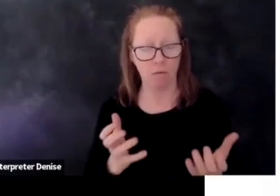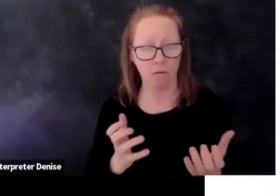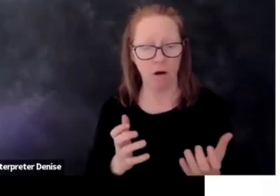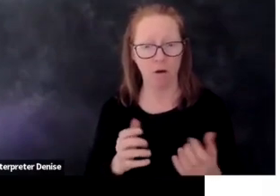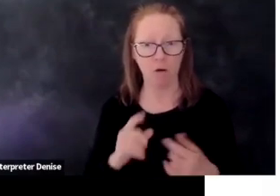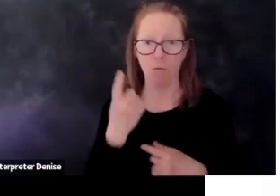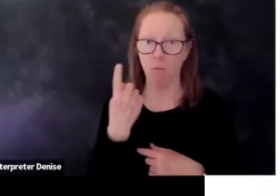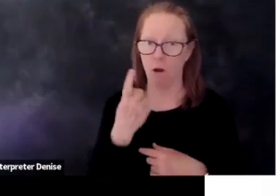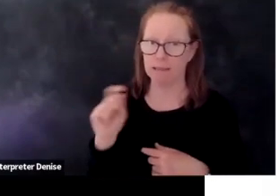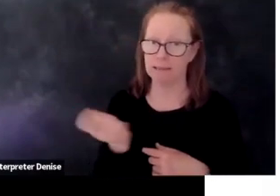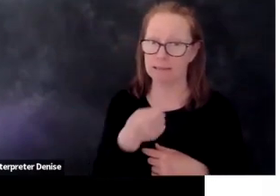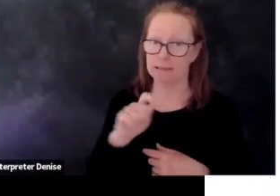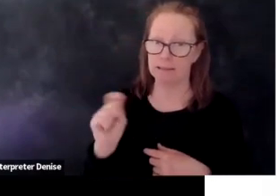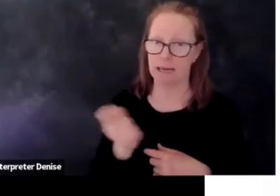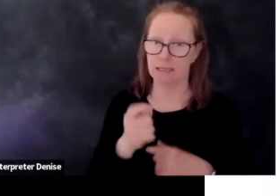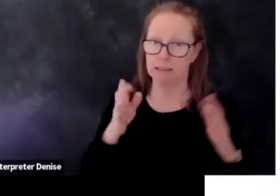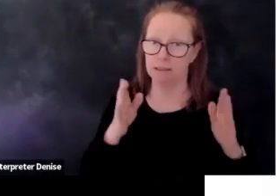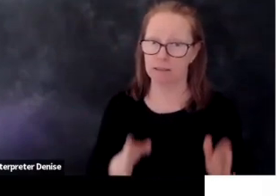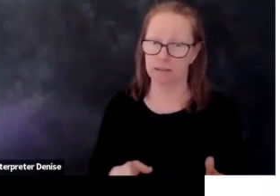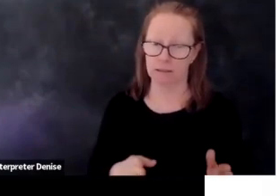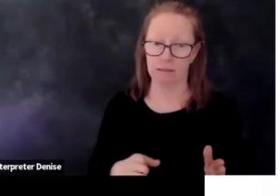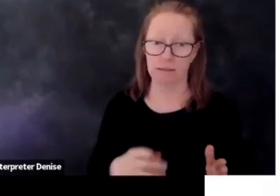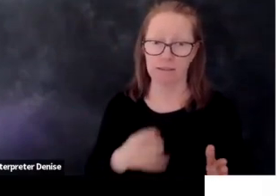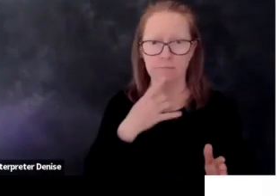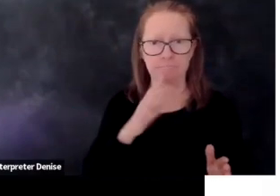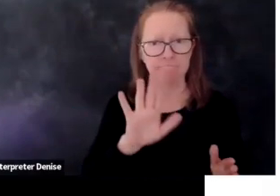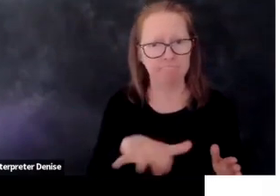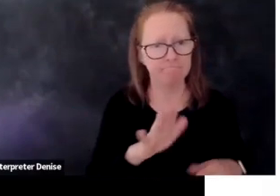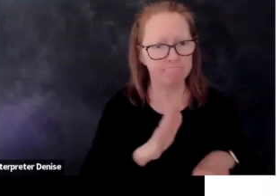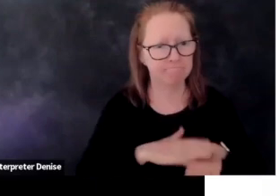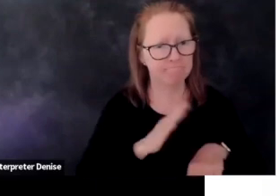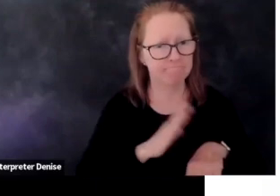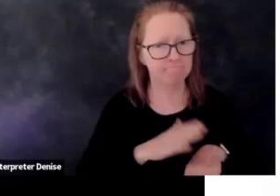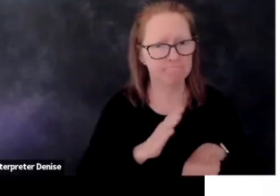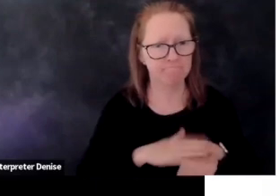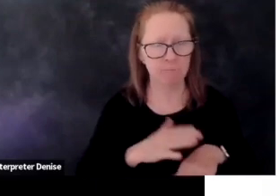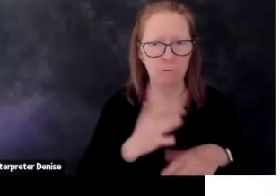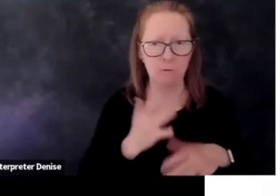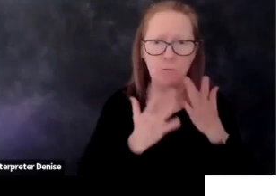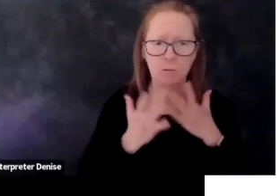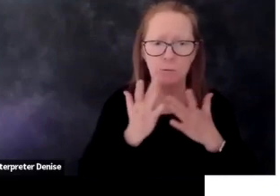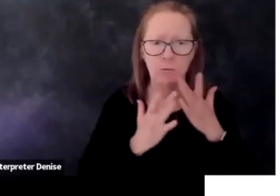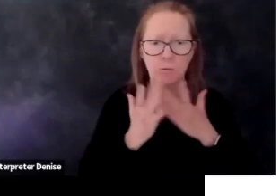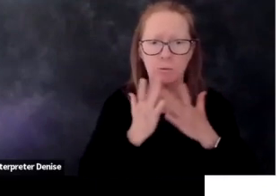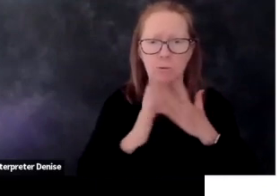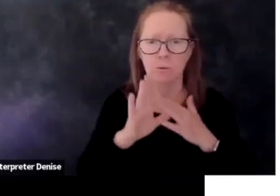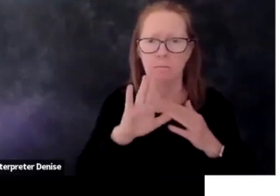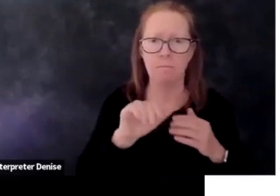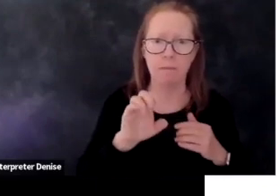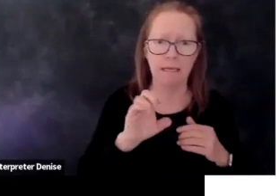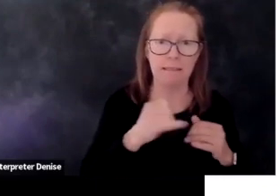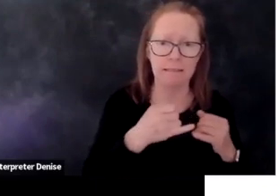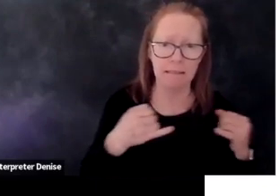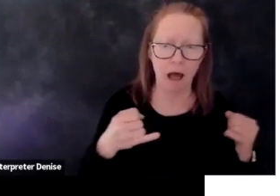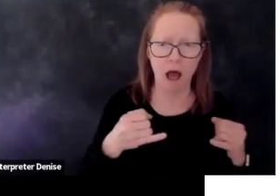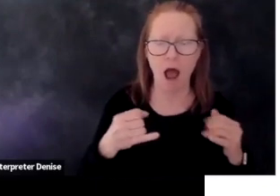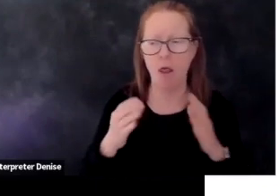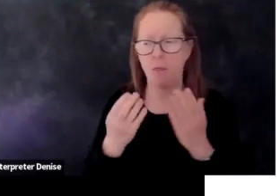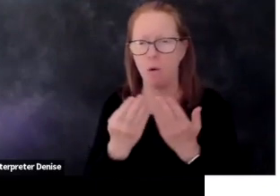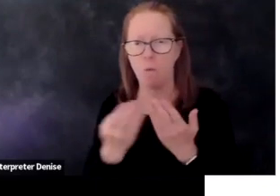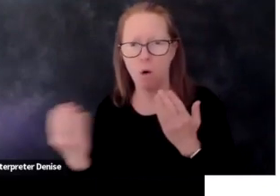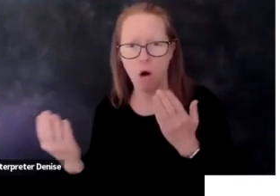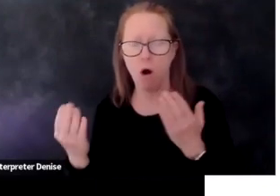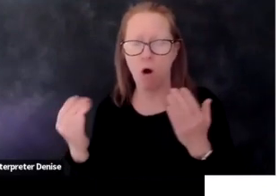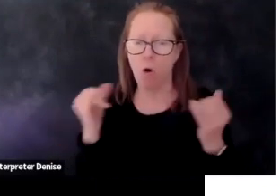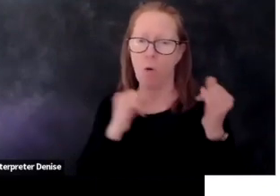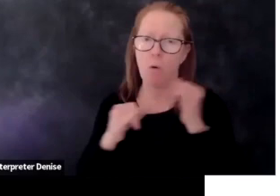users is the tightness of the courts going the short way between the baseline and the wall. So one option we're considering